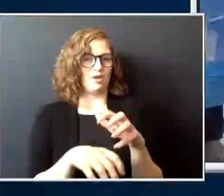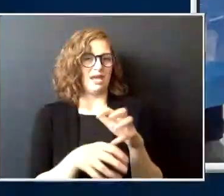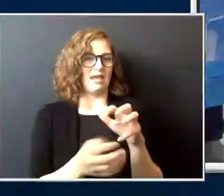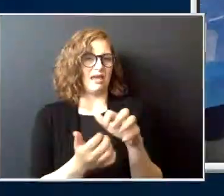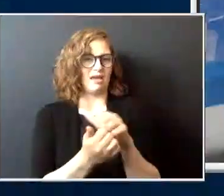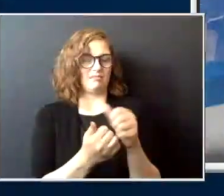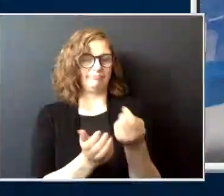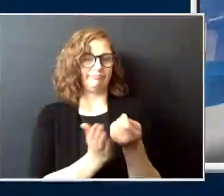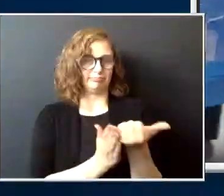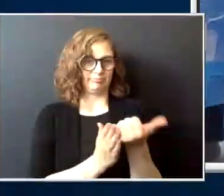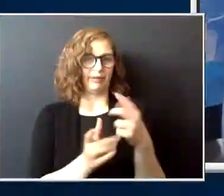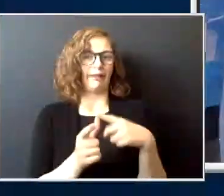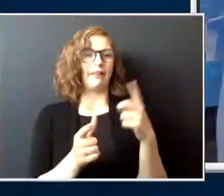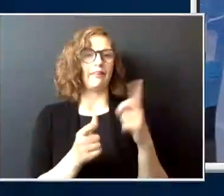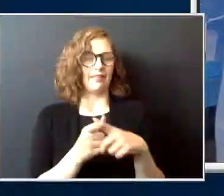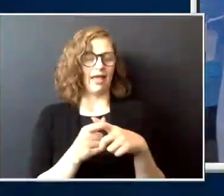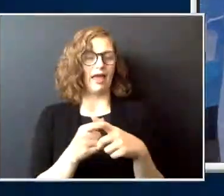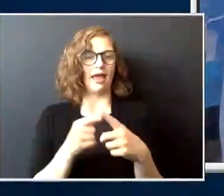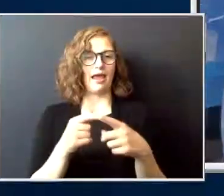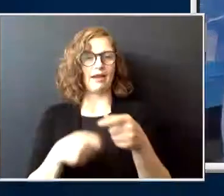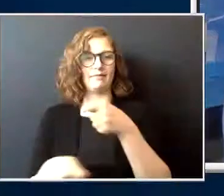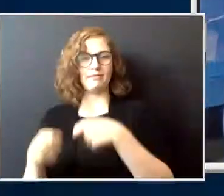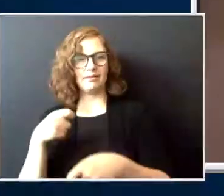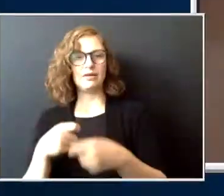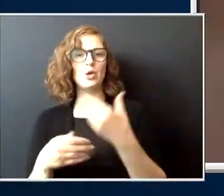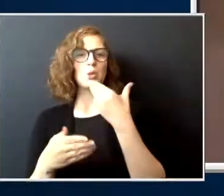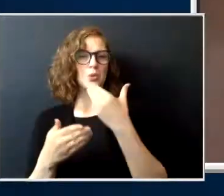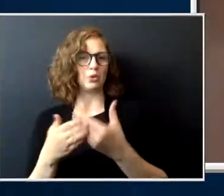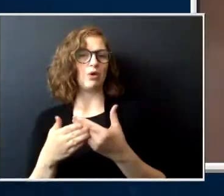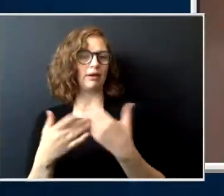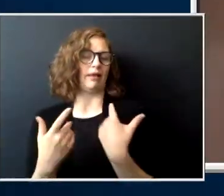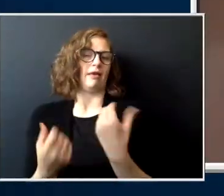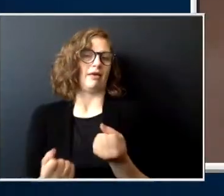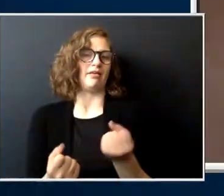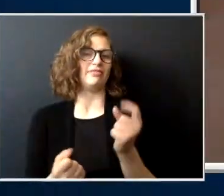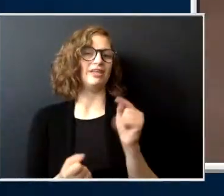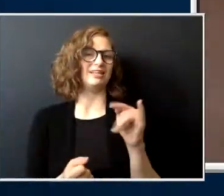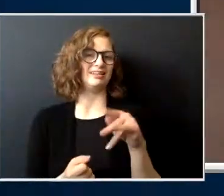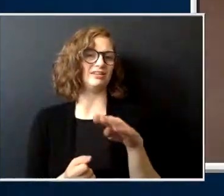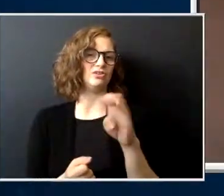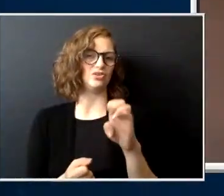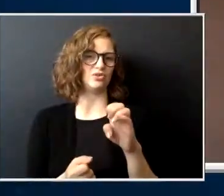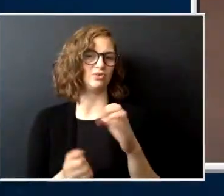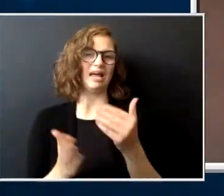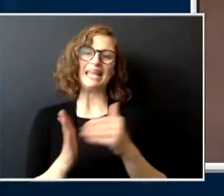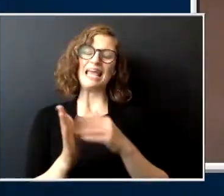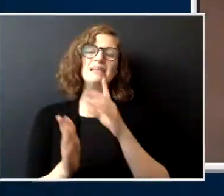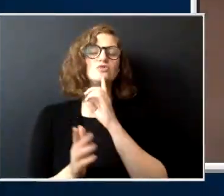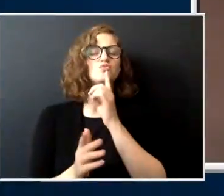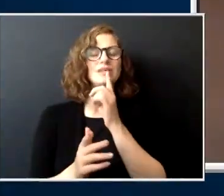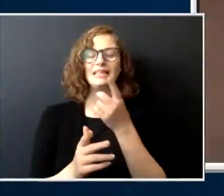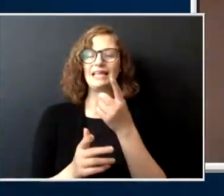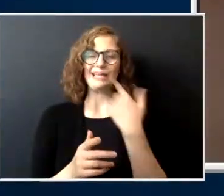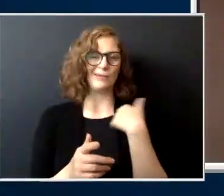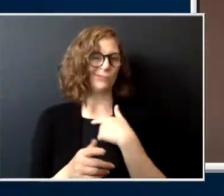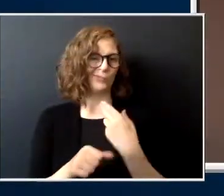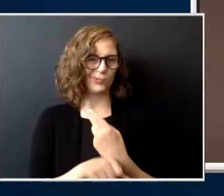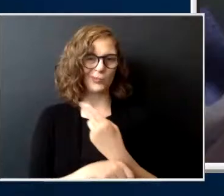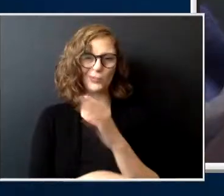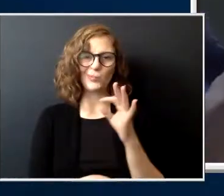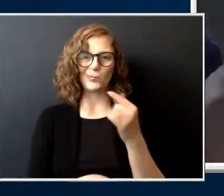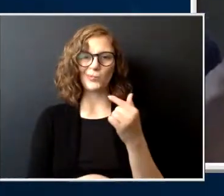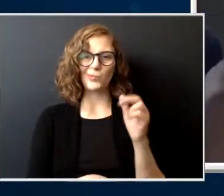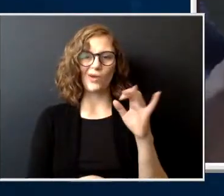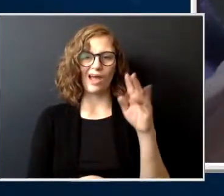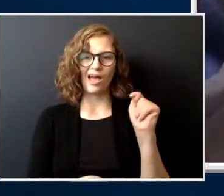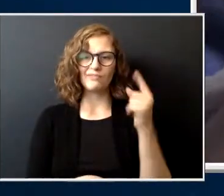talked about, it's really those deep second degree that aren't healing or the full thickness third degree that we're going to graft. And that doesn't matter how they got injured,